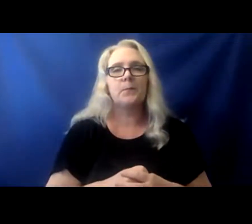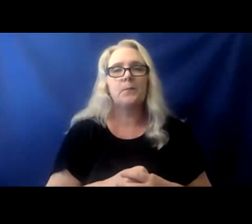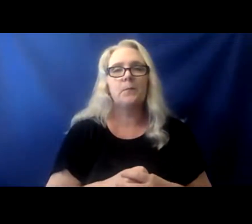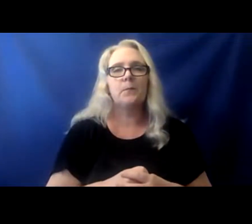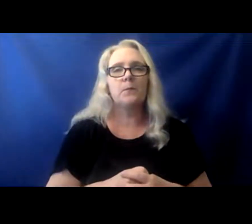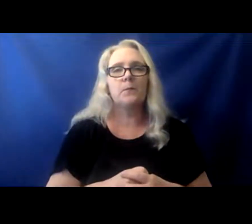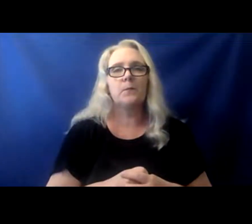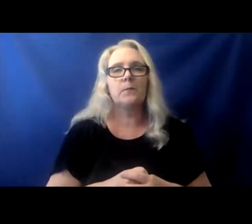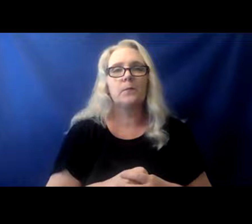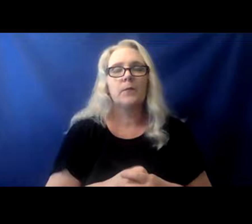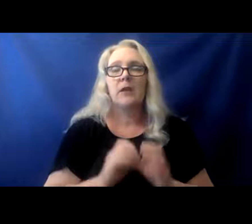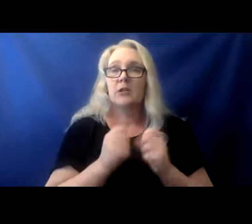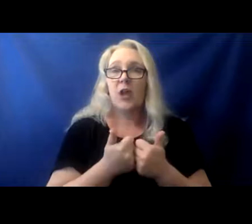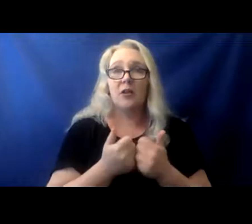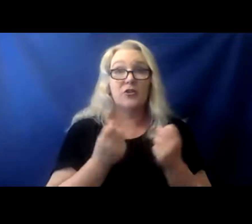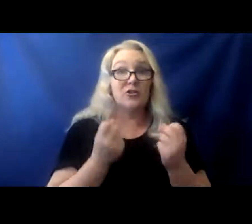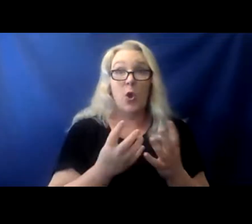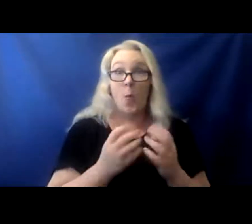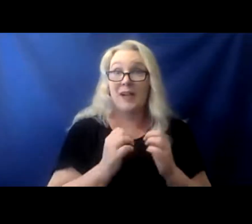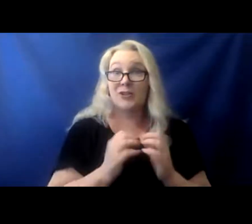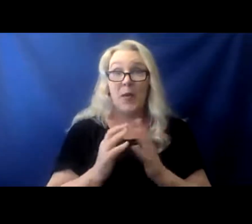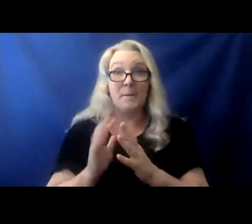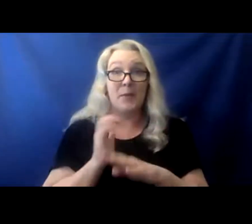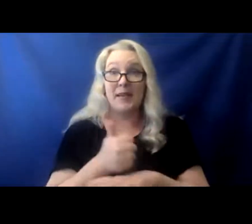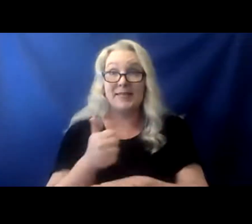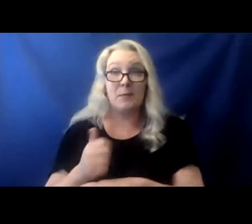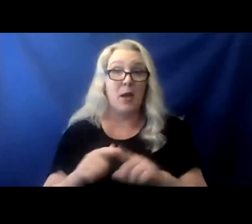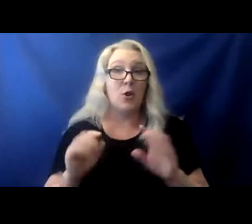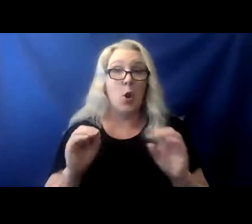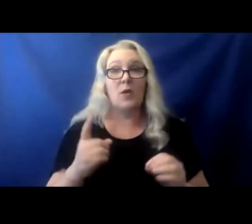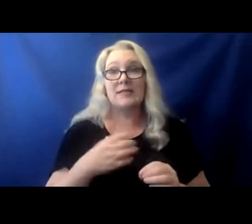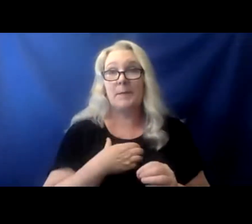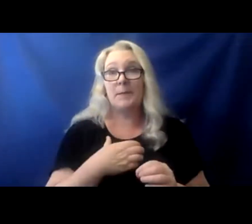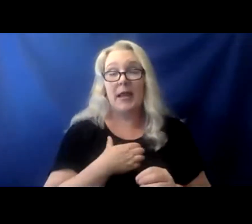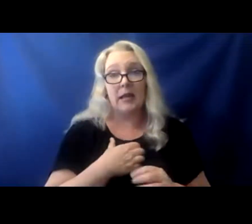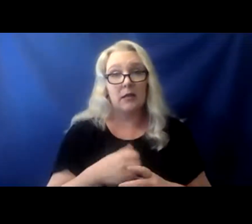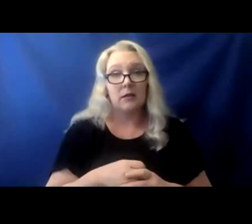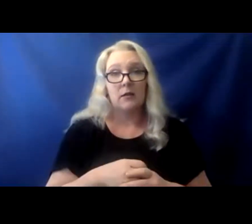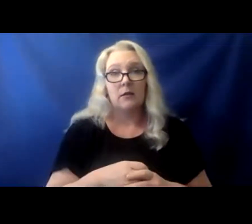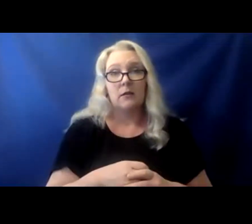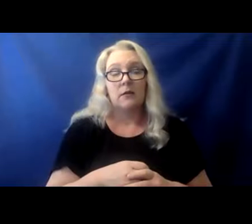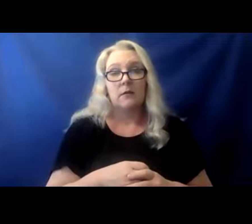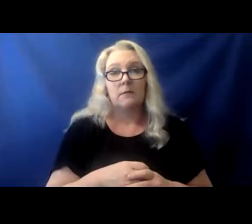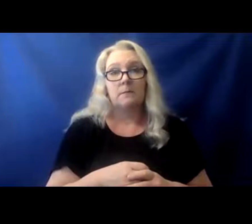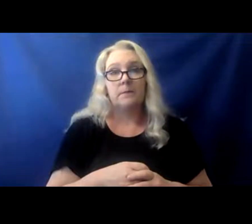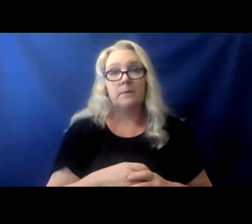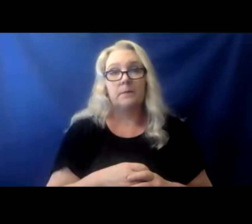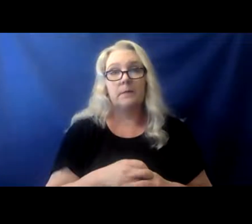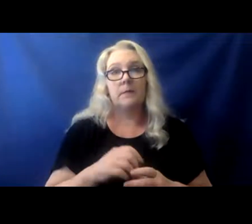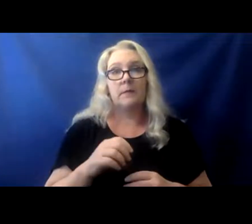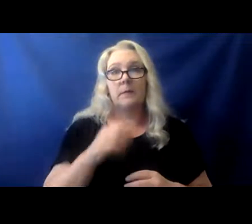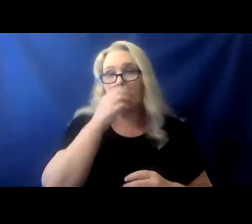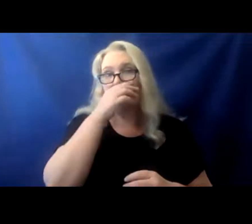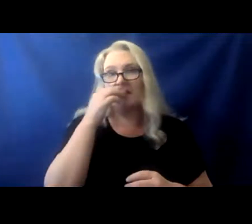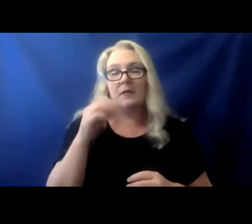but nobody's complaining. But obviously it's a breakthrough moment in healthcare access for older adults with the asset test dropping